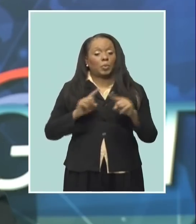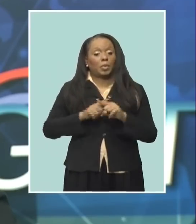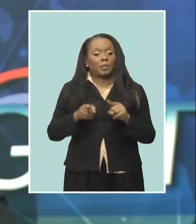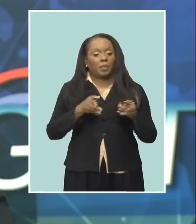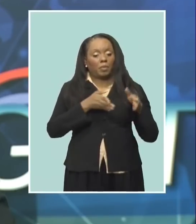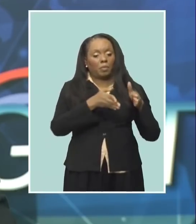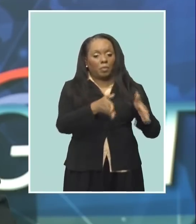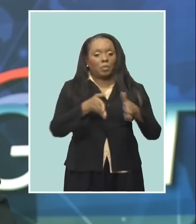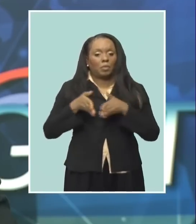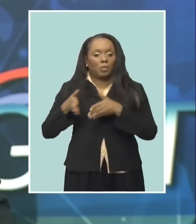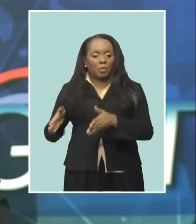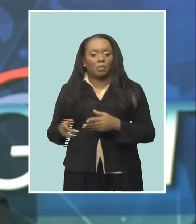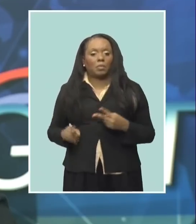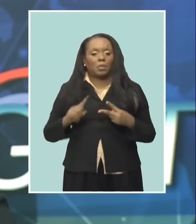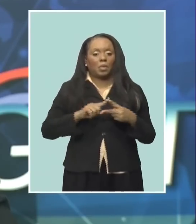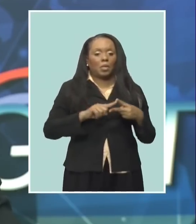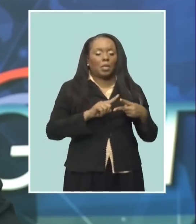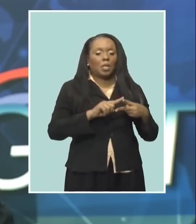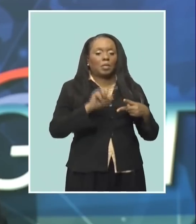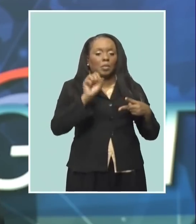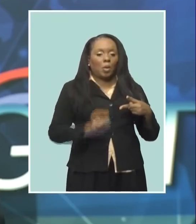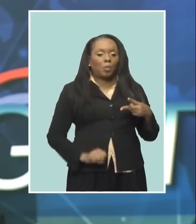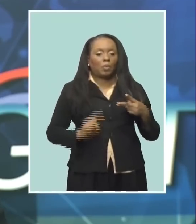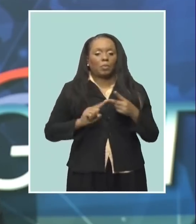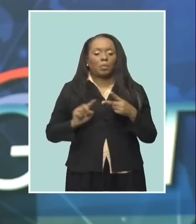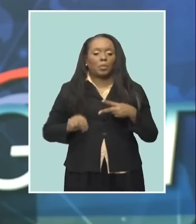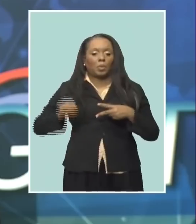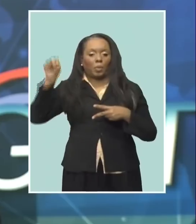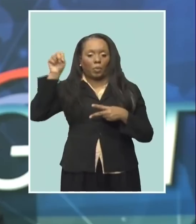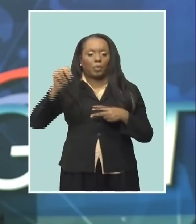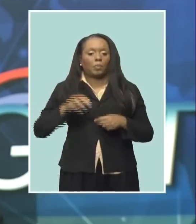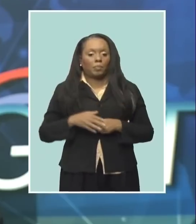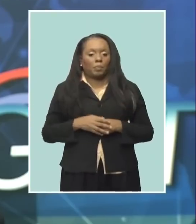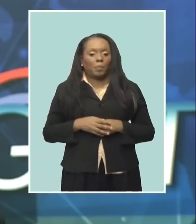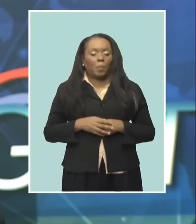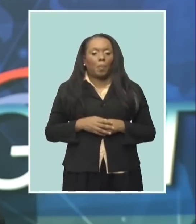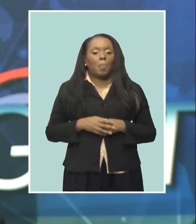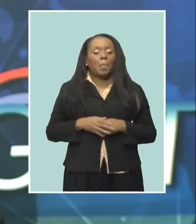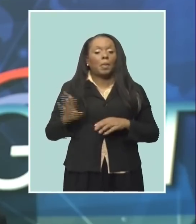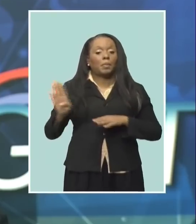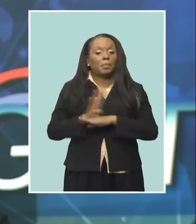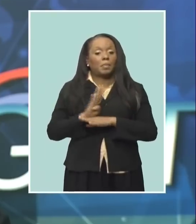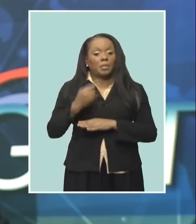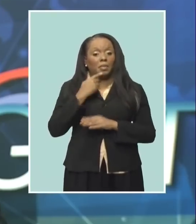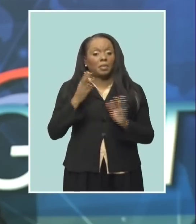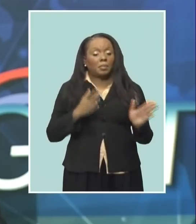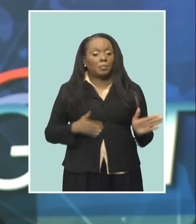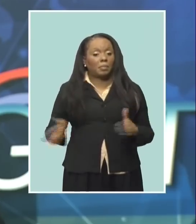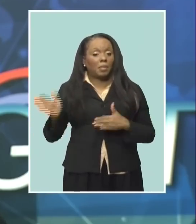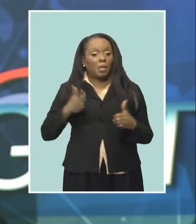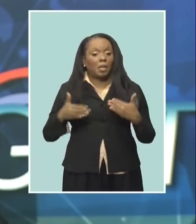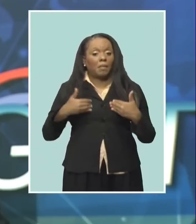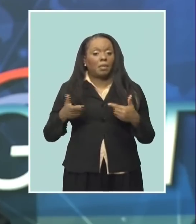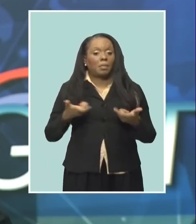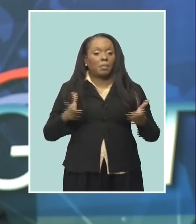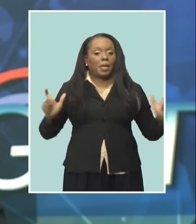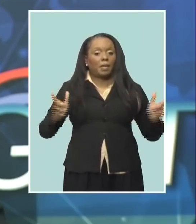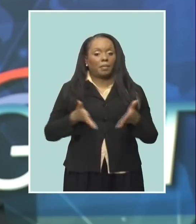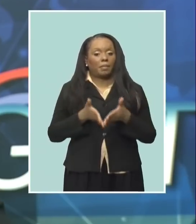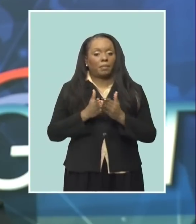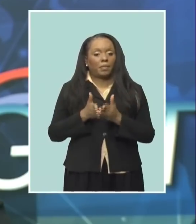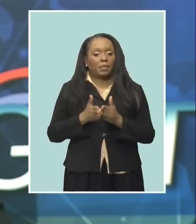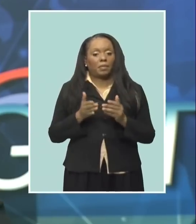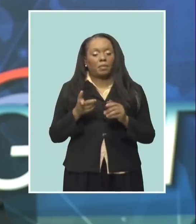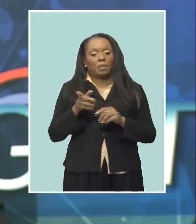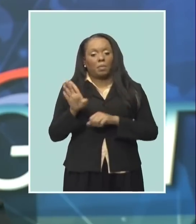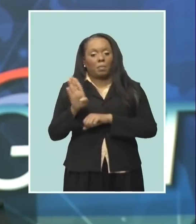in terms of southern and northern routes. Connect Carib, in a statement, said it plans to operate a large vessel servicing the route